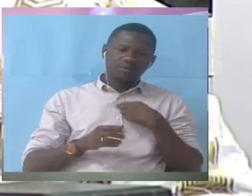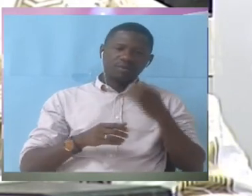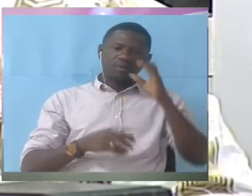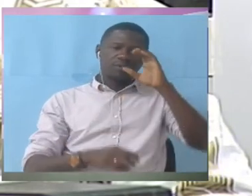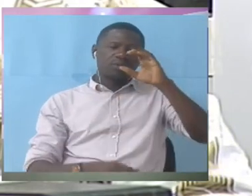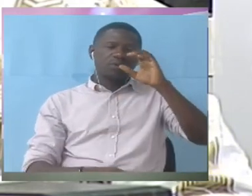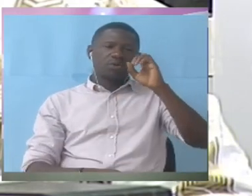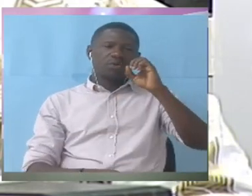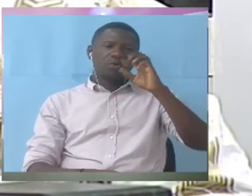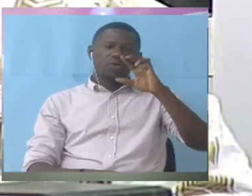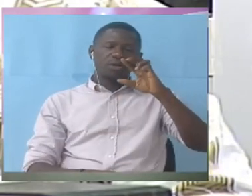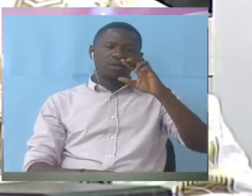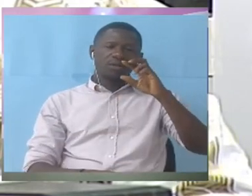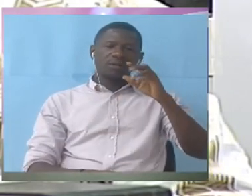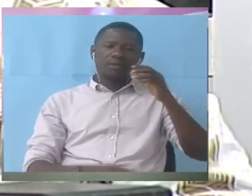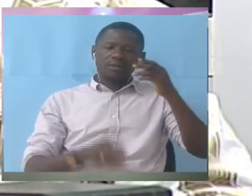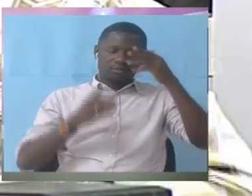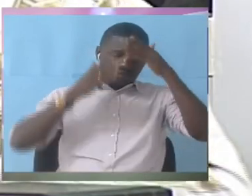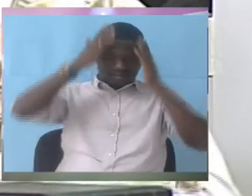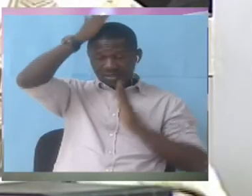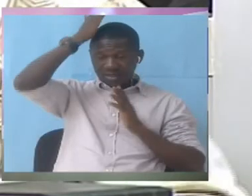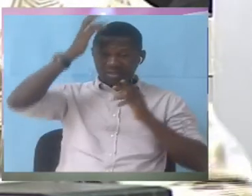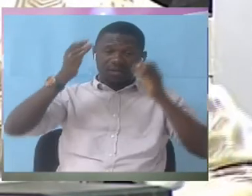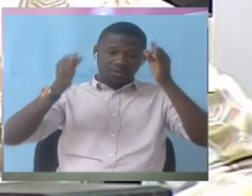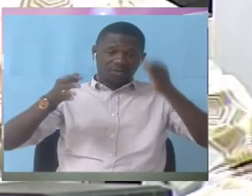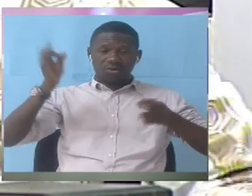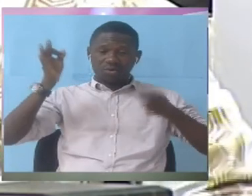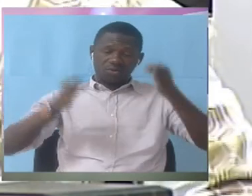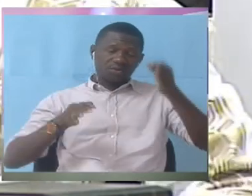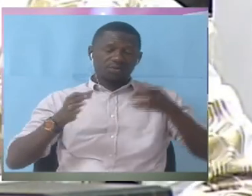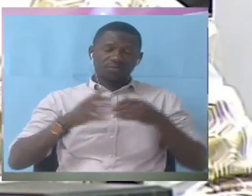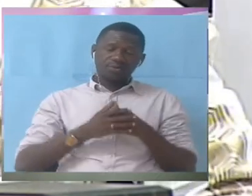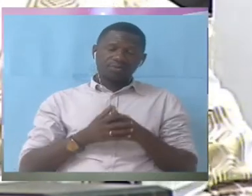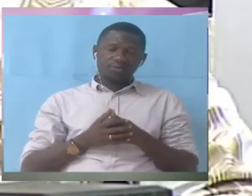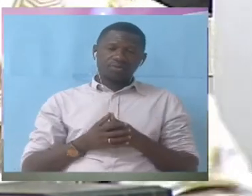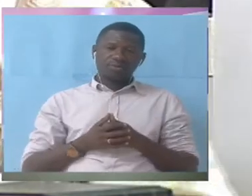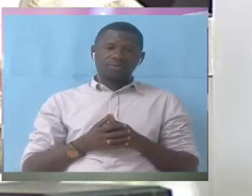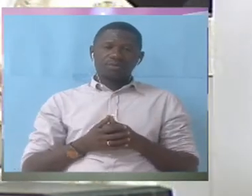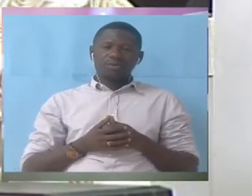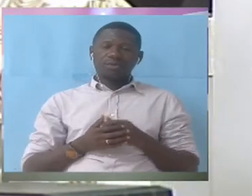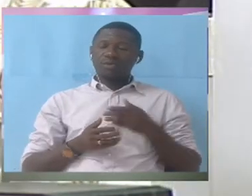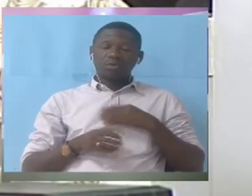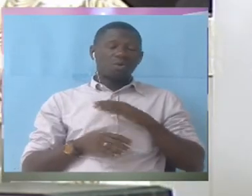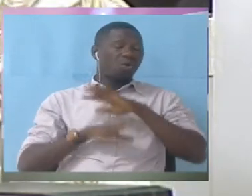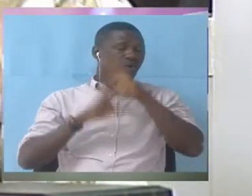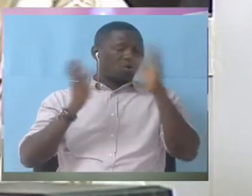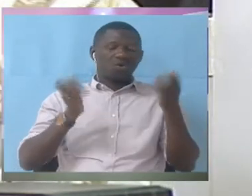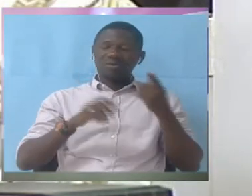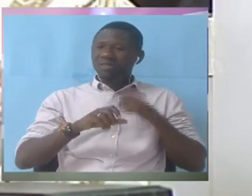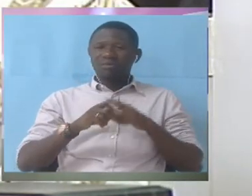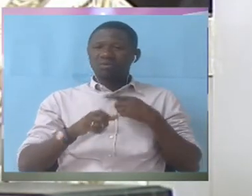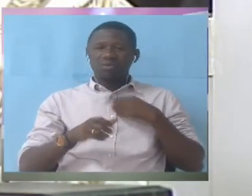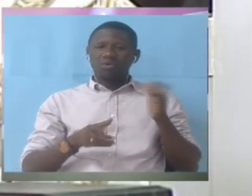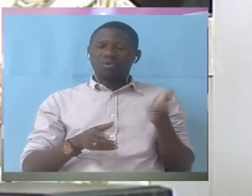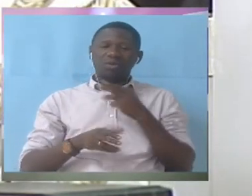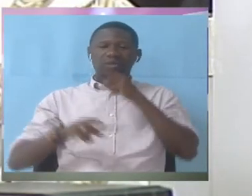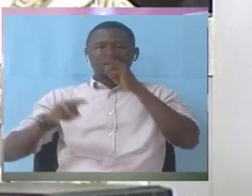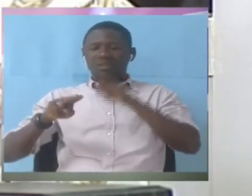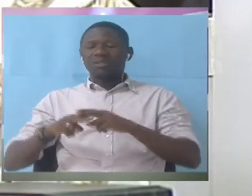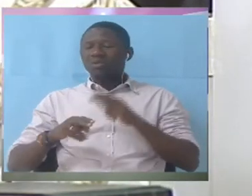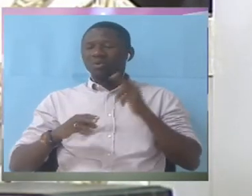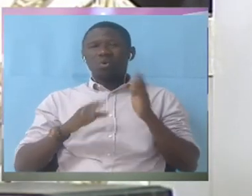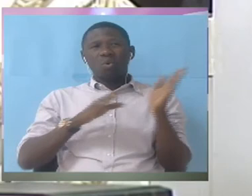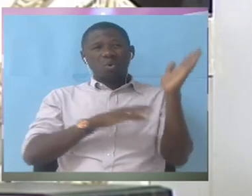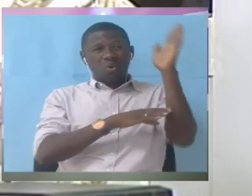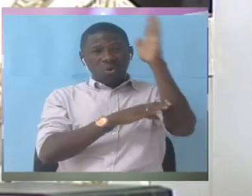la yobu ci atté kay soldat yi. And in all occasions we'll just go and sit the whole day. Té ñetti yoon yoy yeb